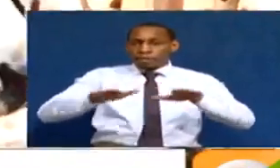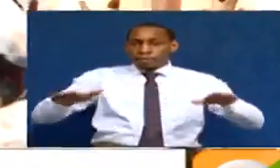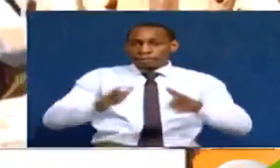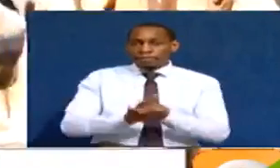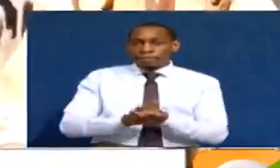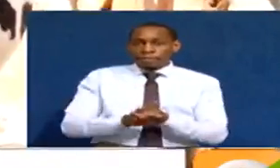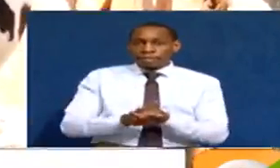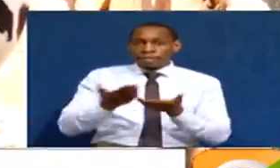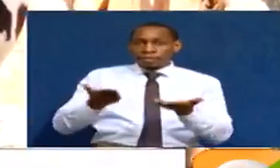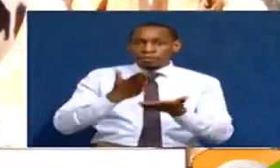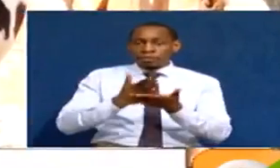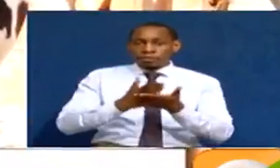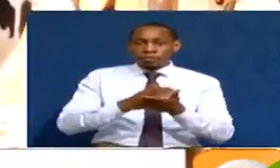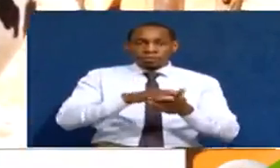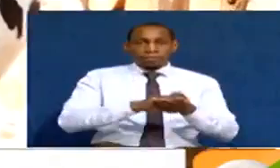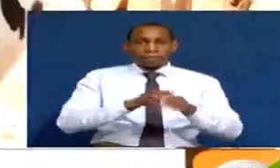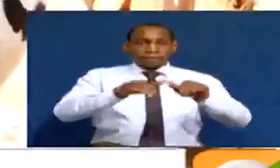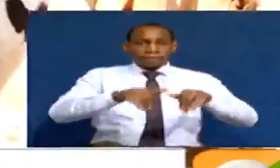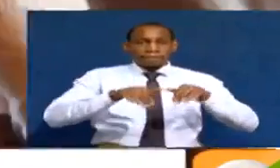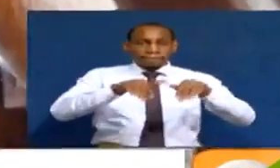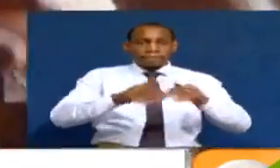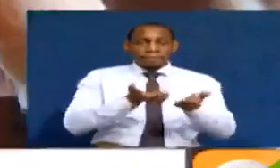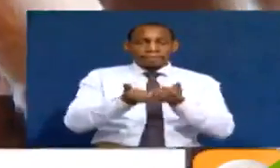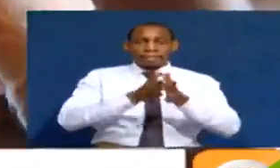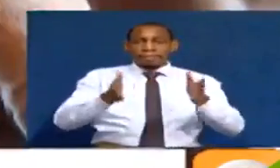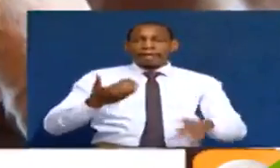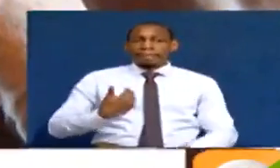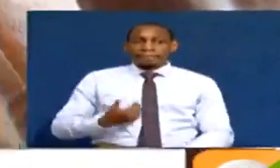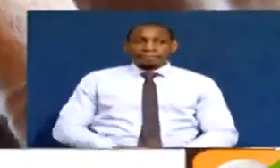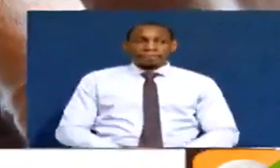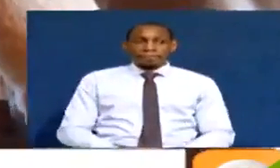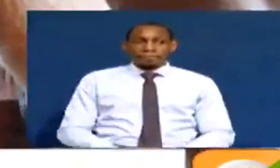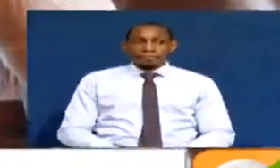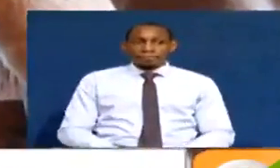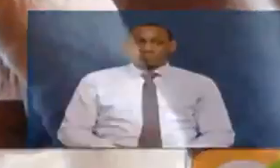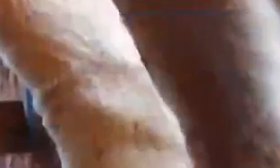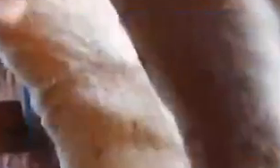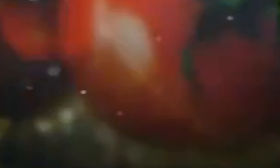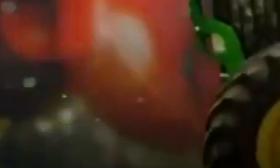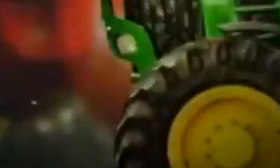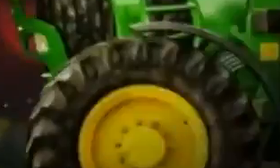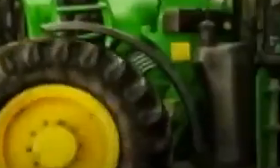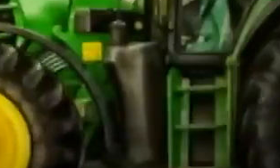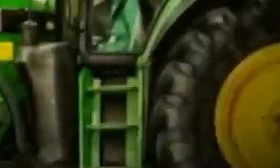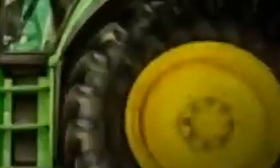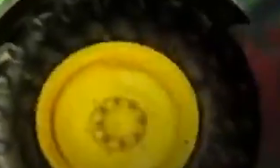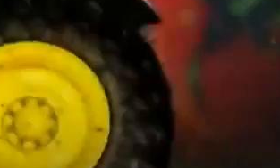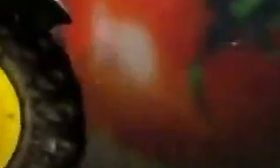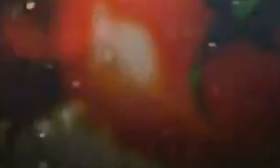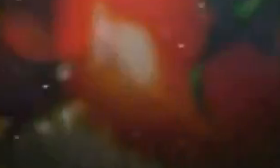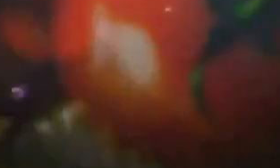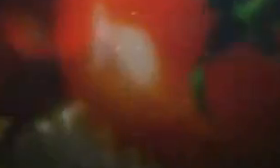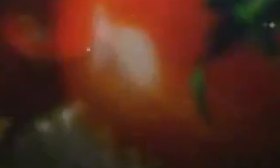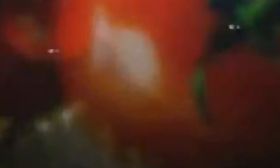They now have a rich mixed farming venture. Denis Otieno, Smart Farm.